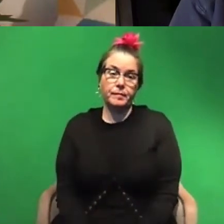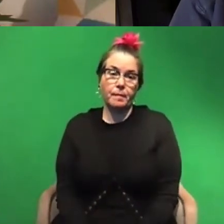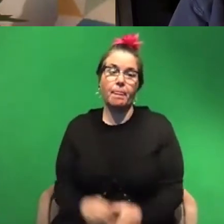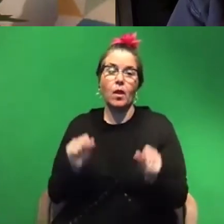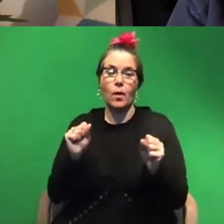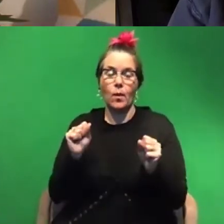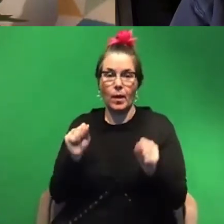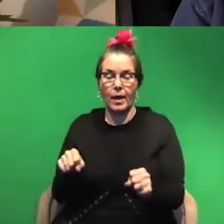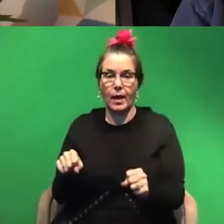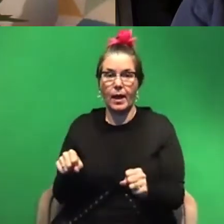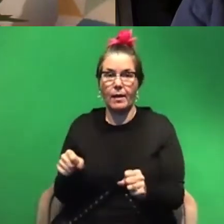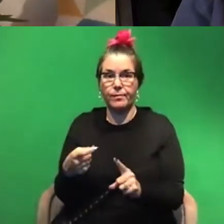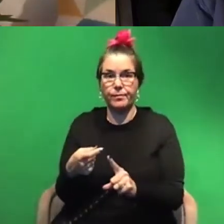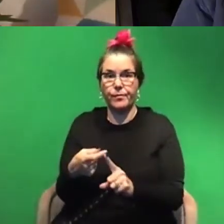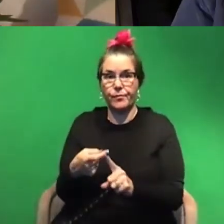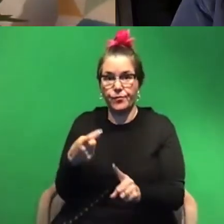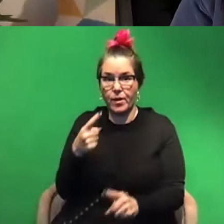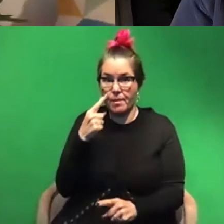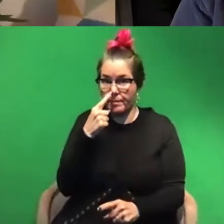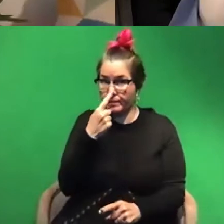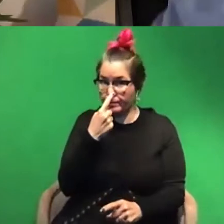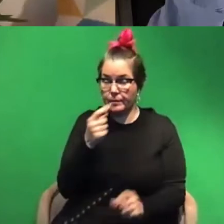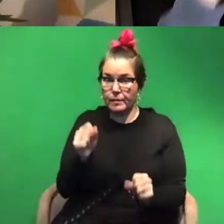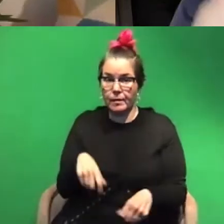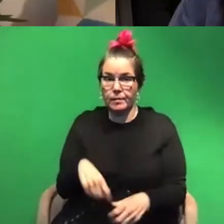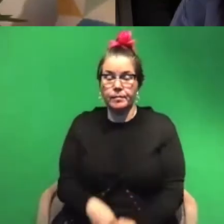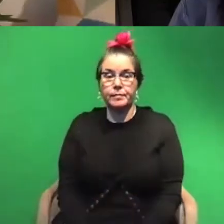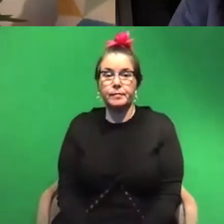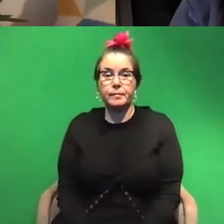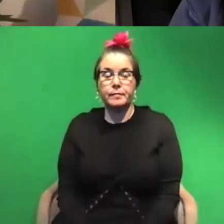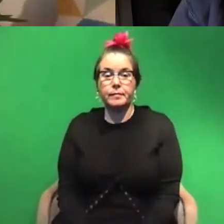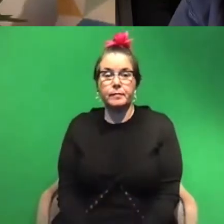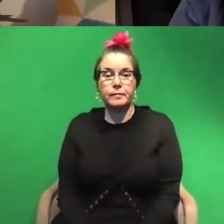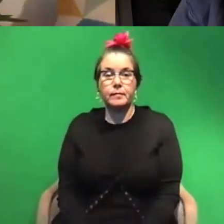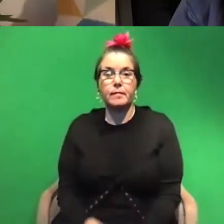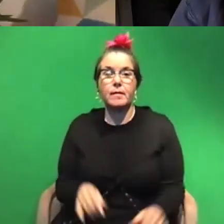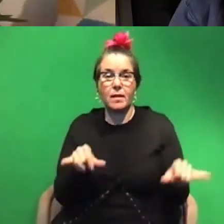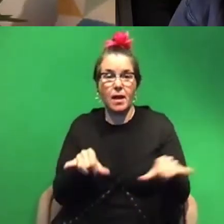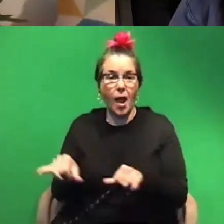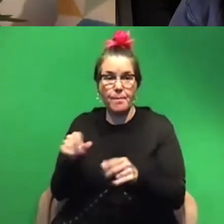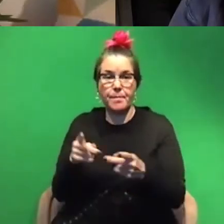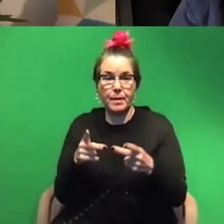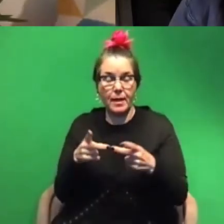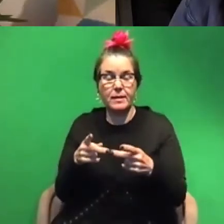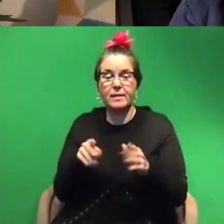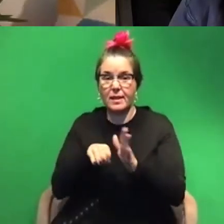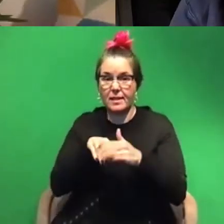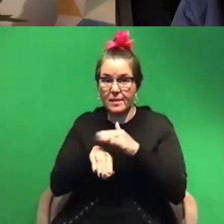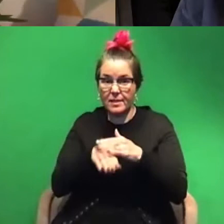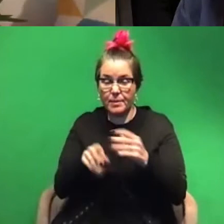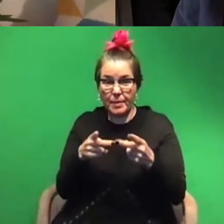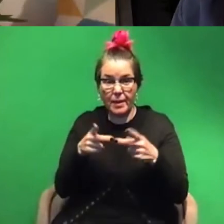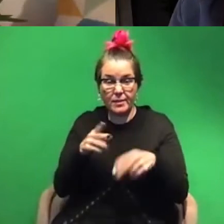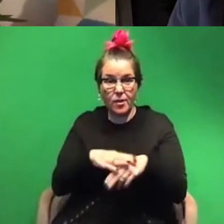virus from the nasopharynx. So the most common place and most accessible spot is in